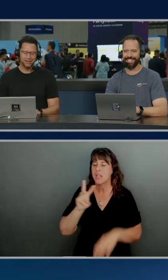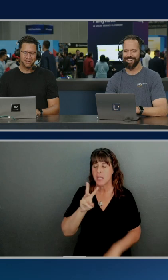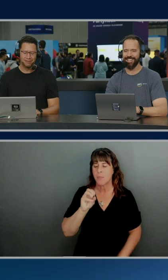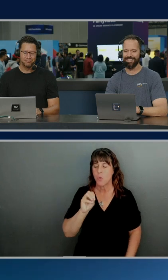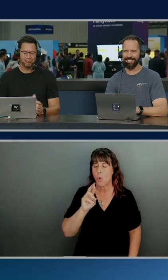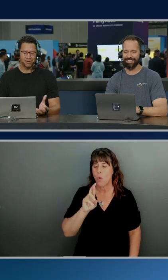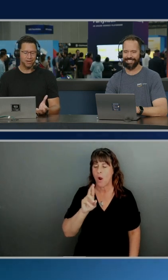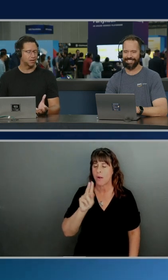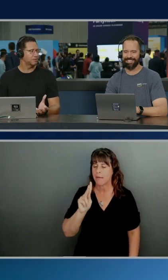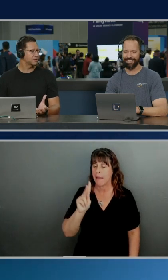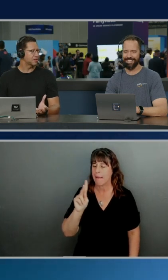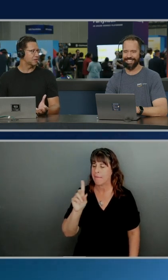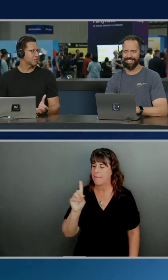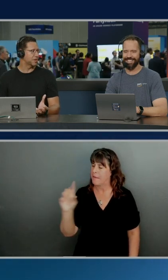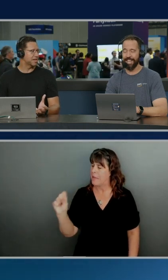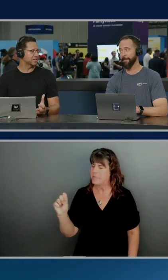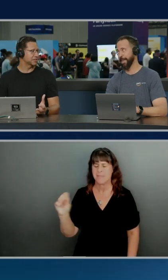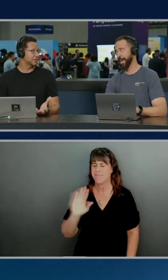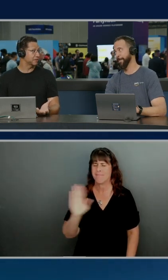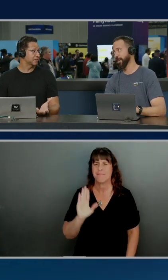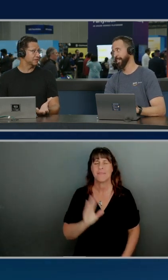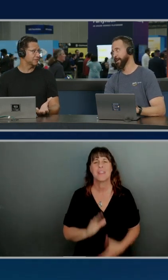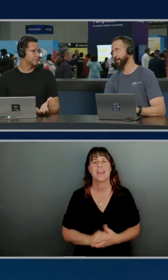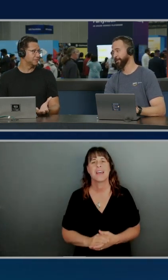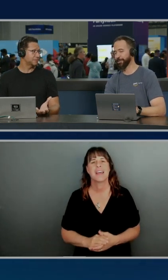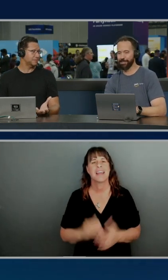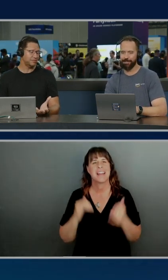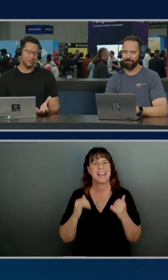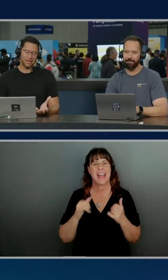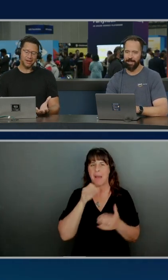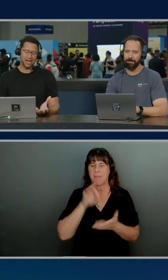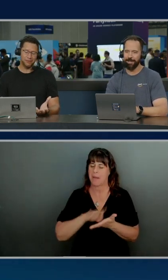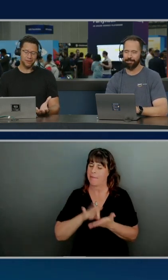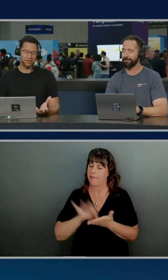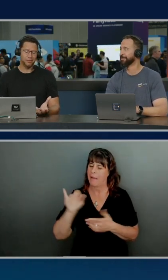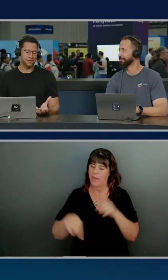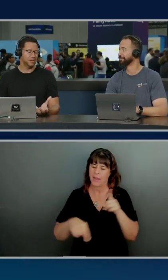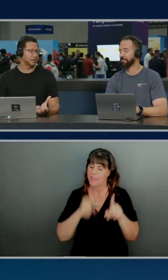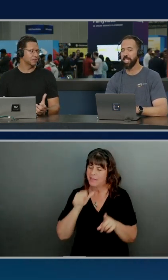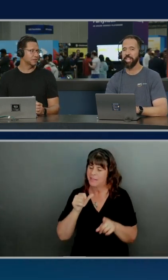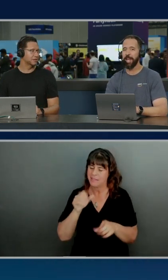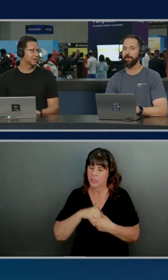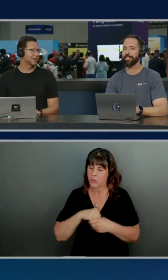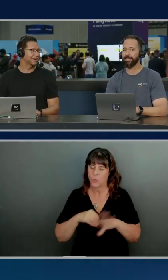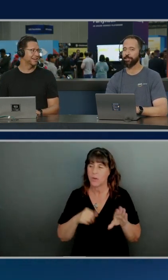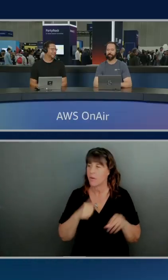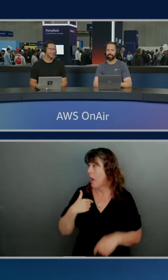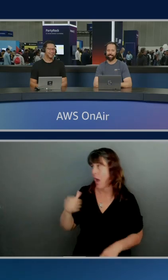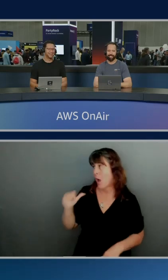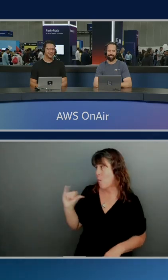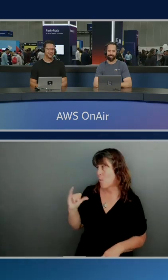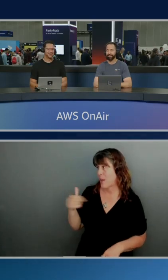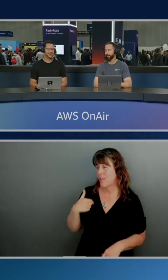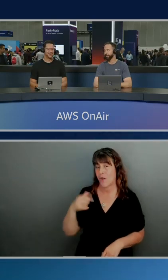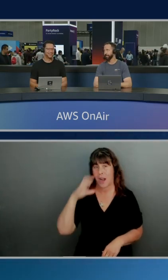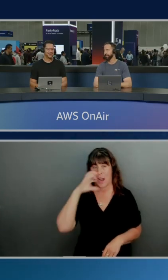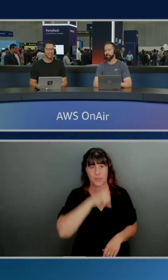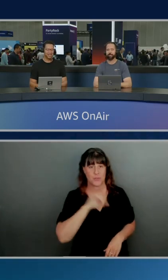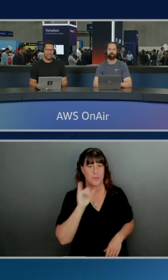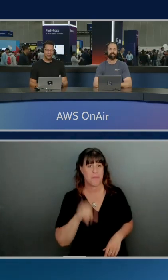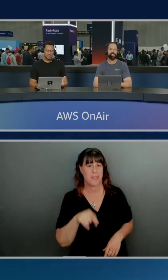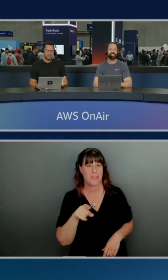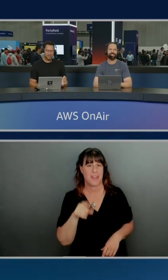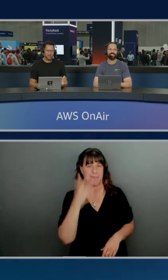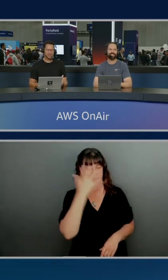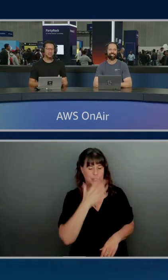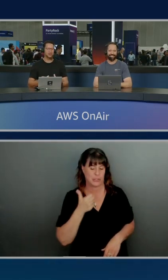WORKDS. There you go. There you go. So we can now I'm not going to count those. I won't either. I'm going to assume that looks good to me.